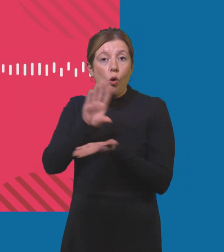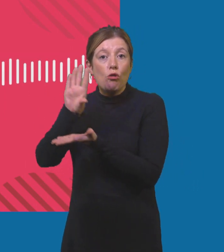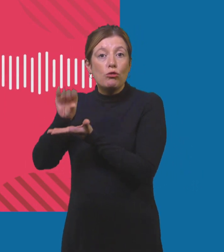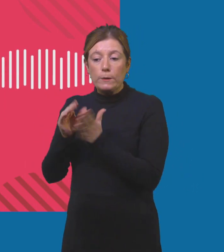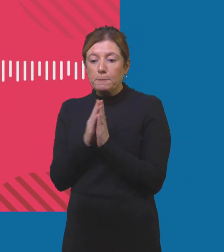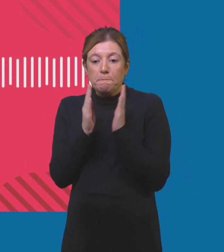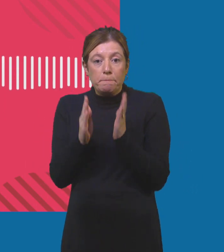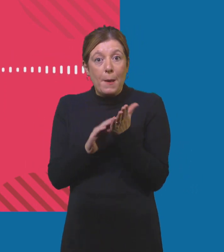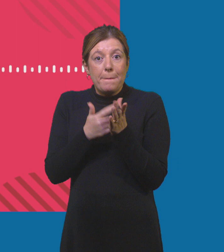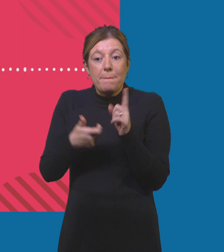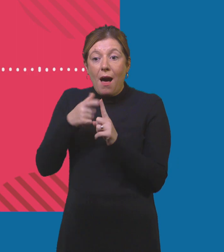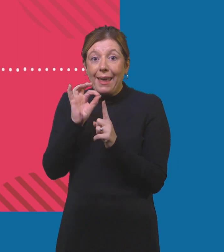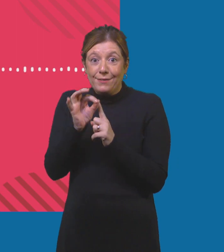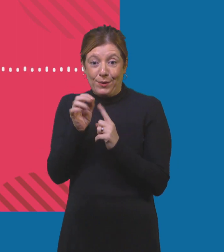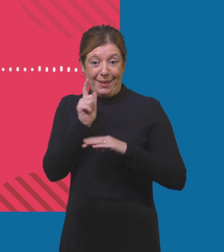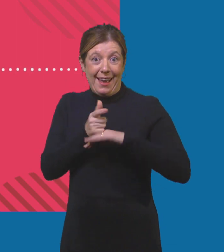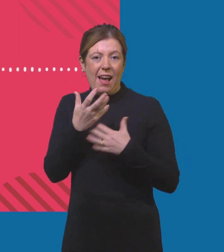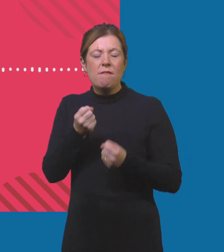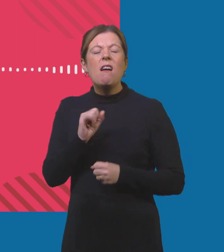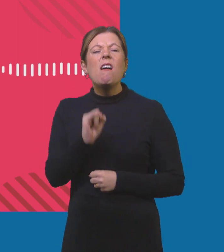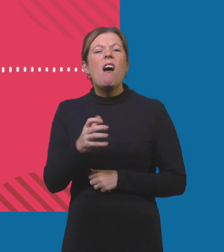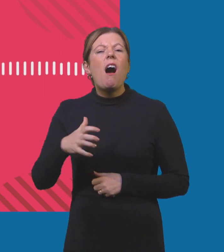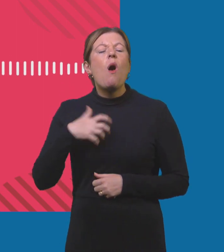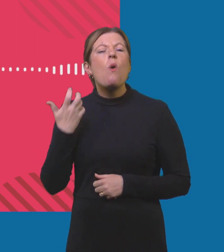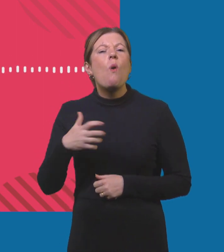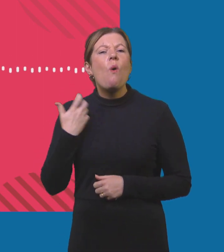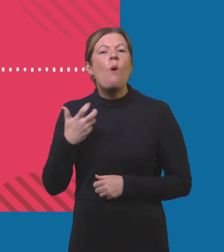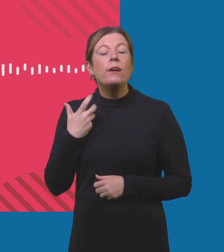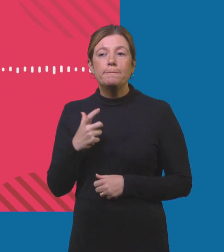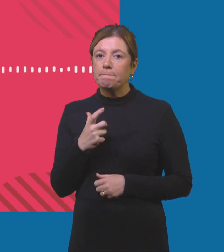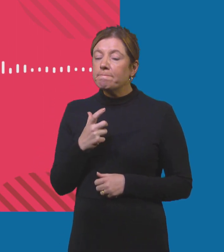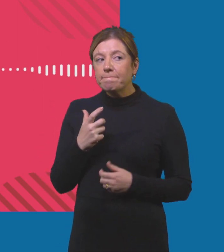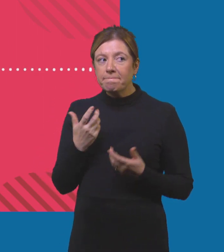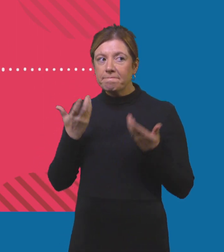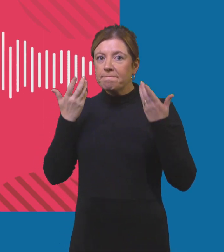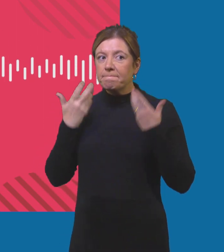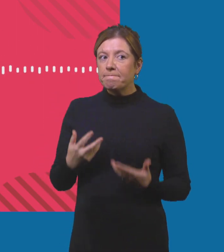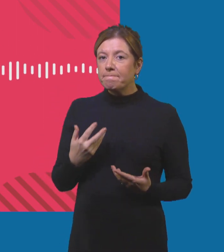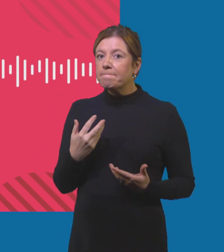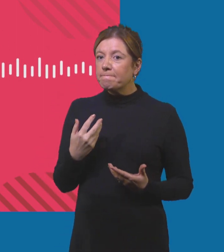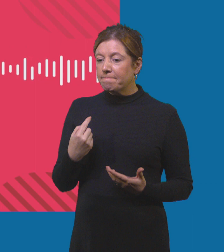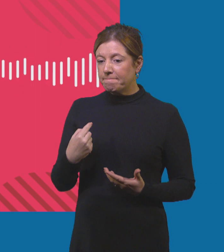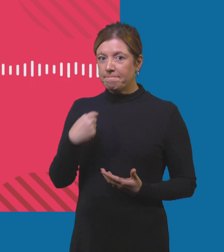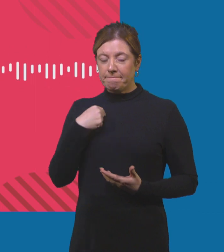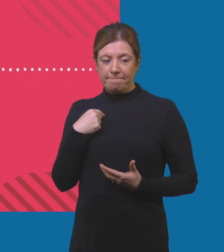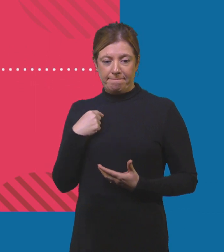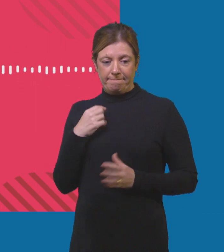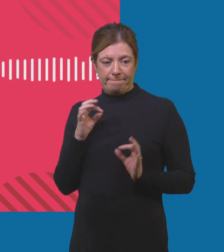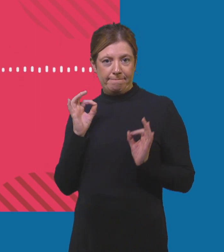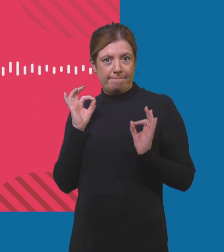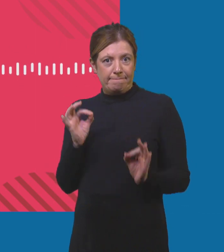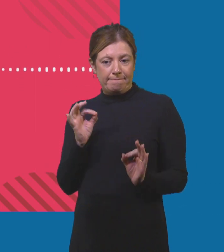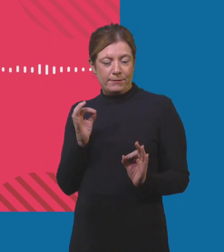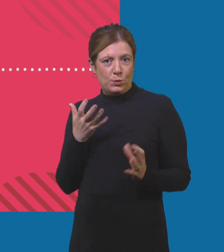Mark's interview on video. Oh, how annoying. I have to admit, I'm a bit gutted because I was looking